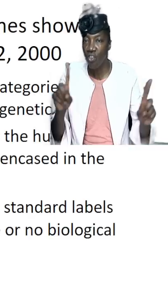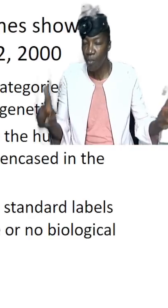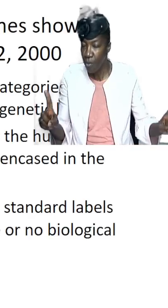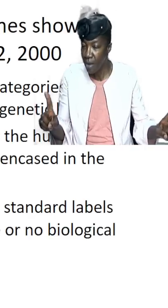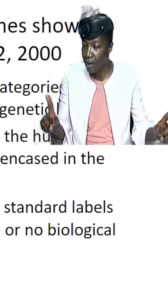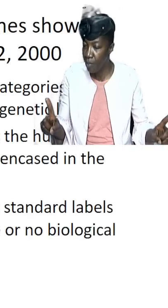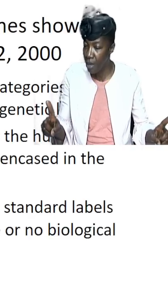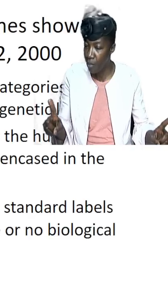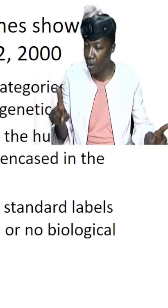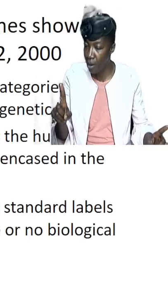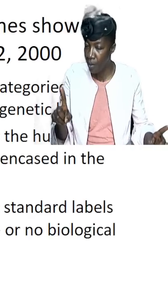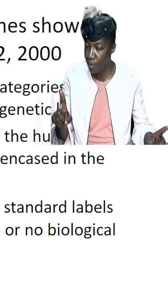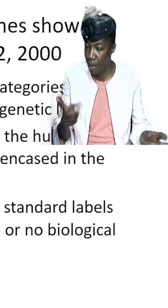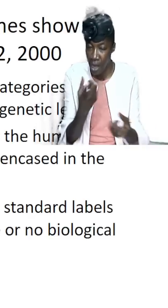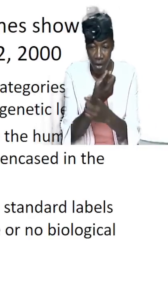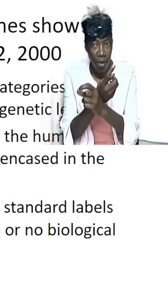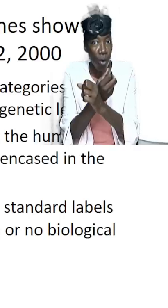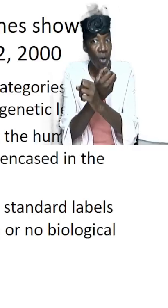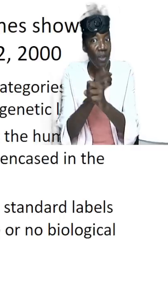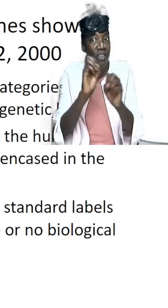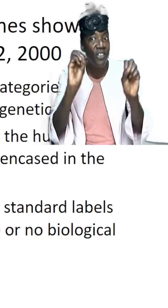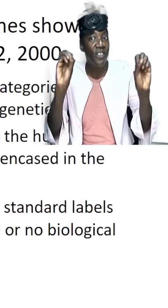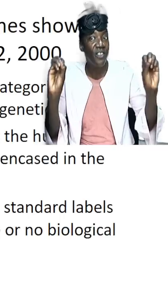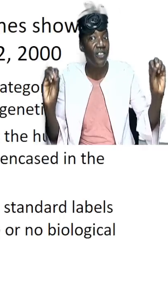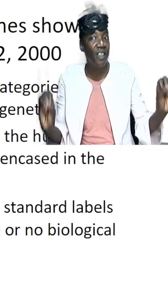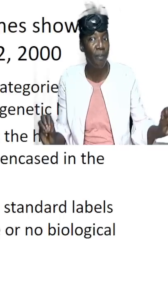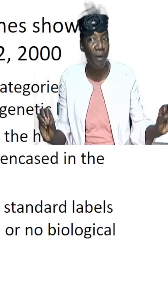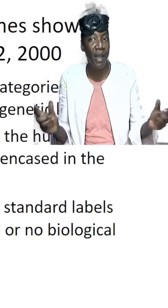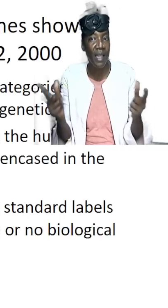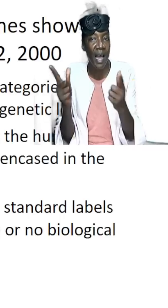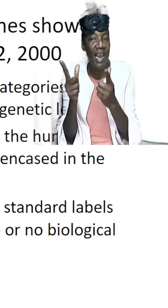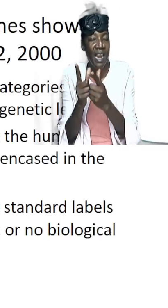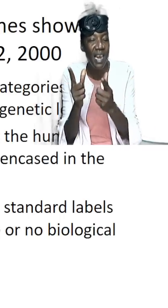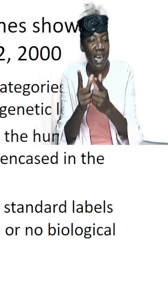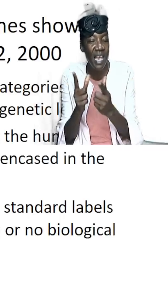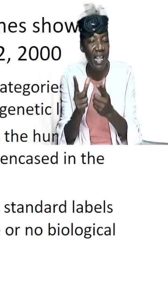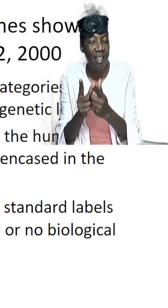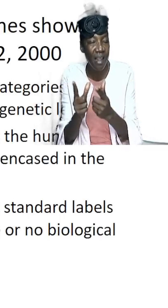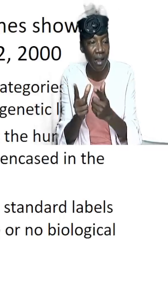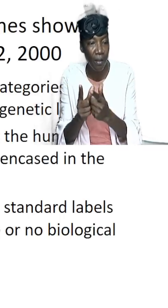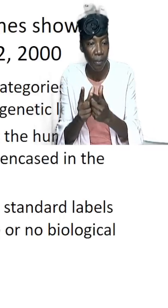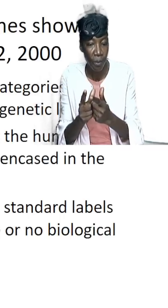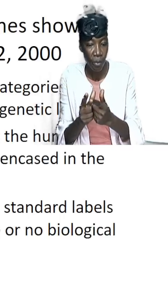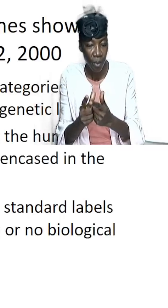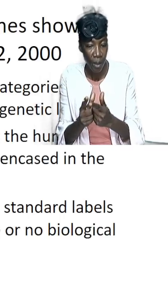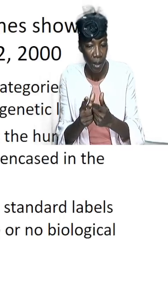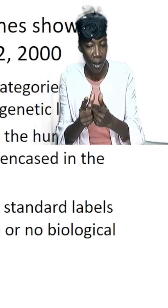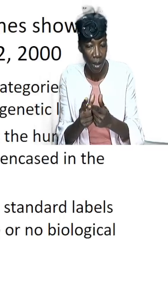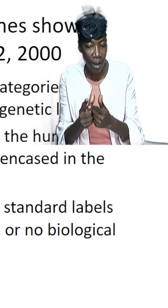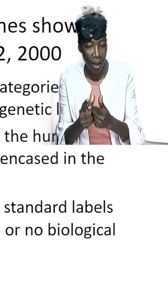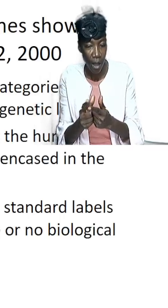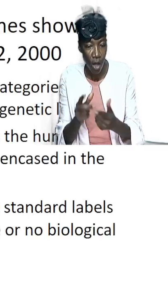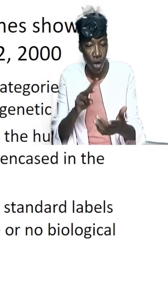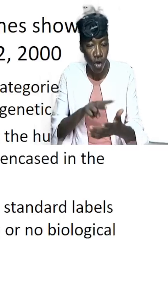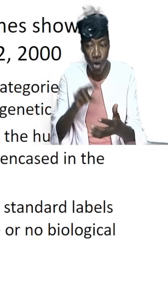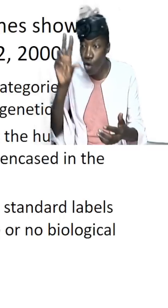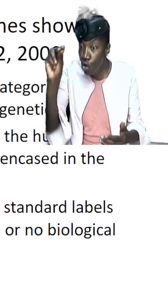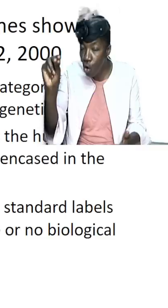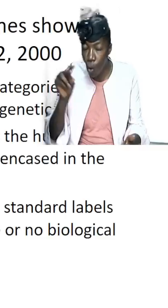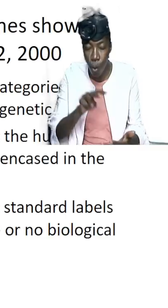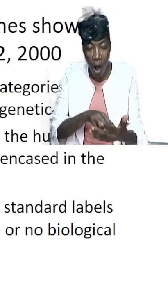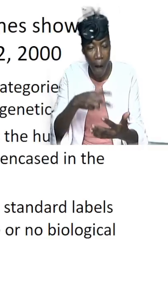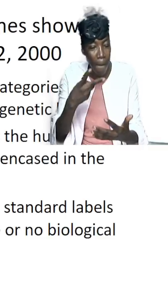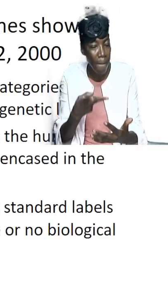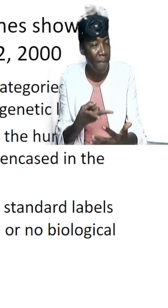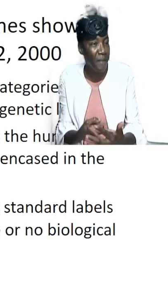race have little or no biological meaning. So that the things